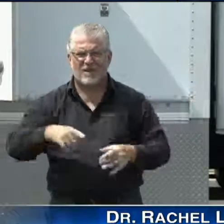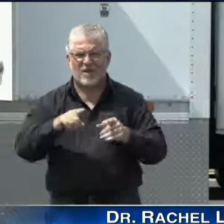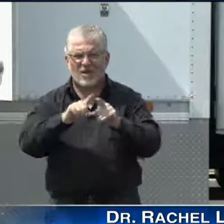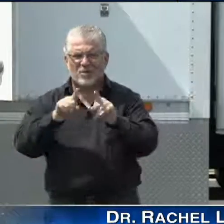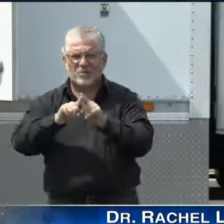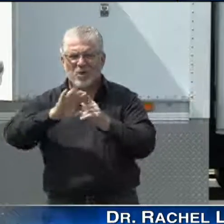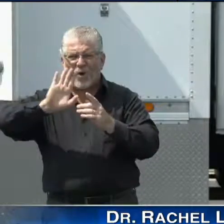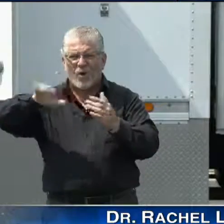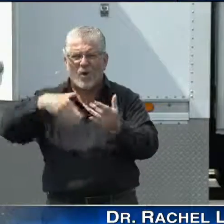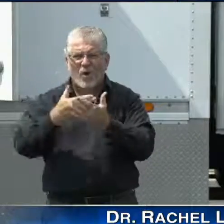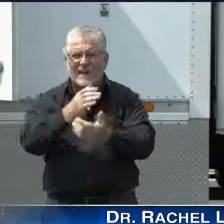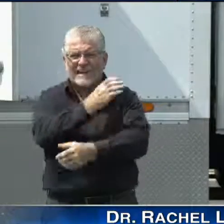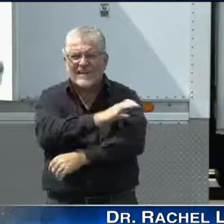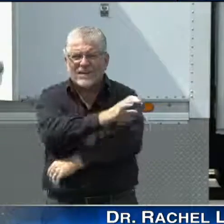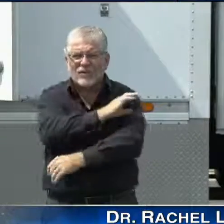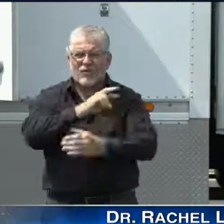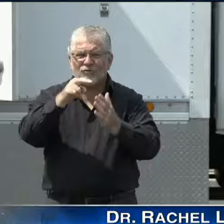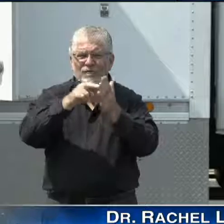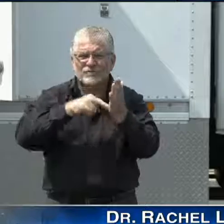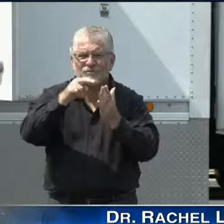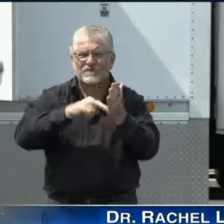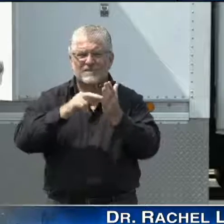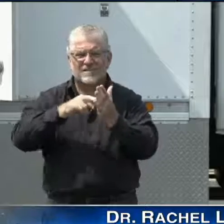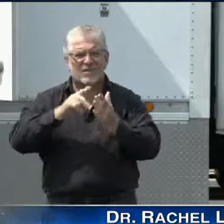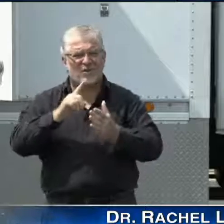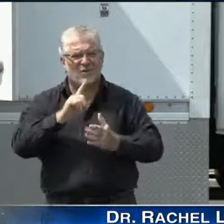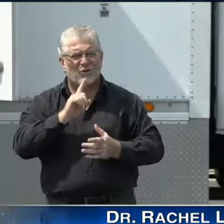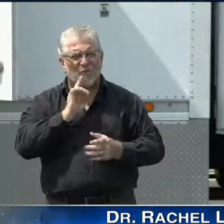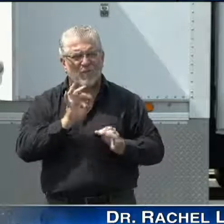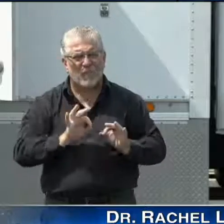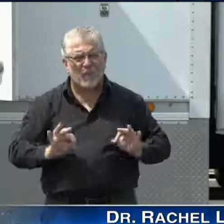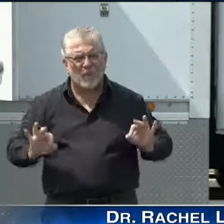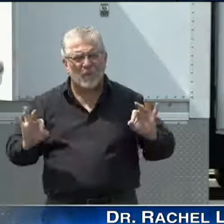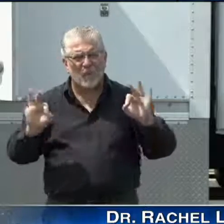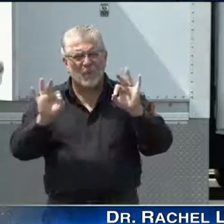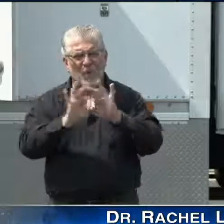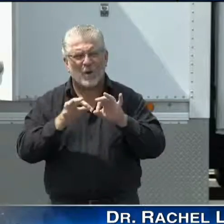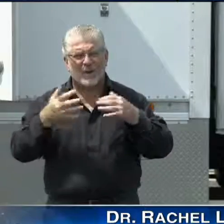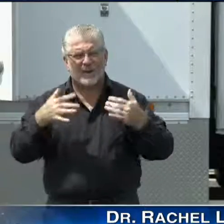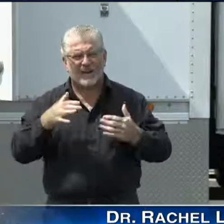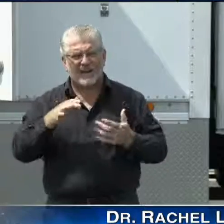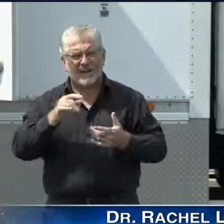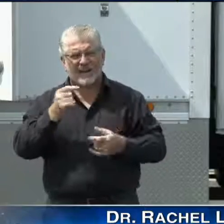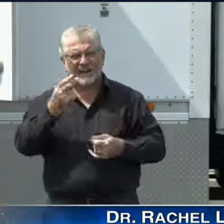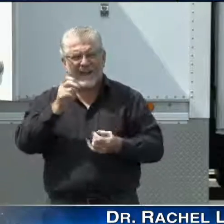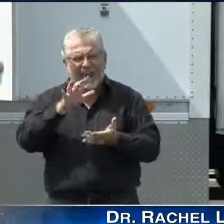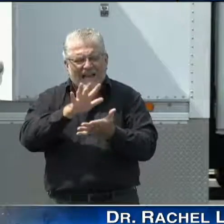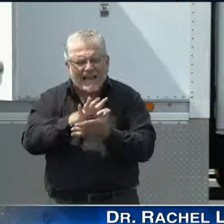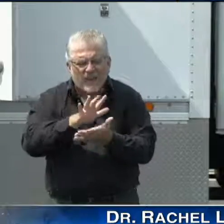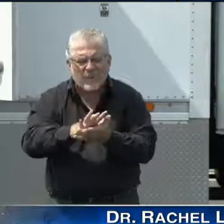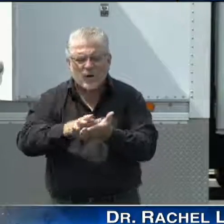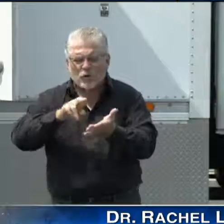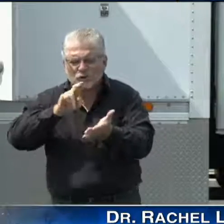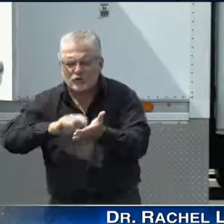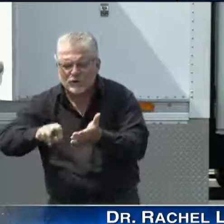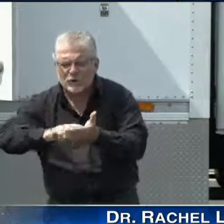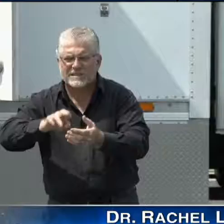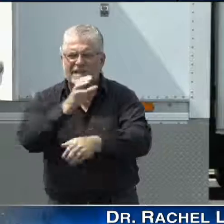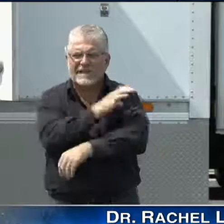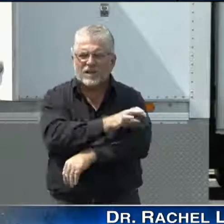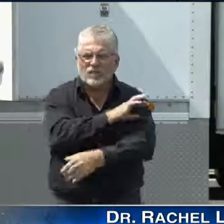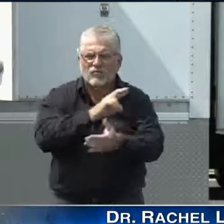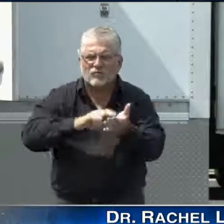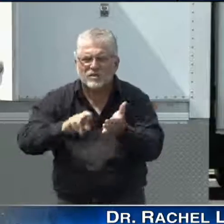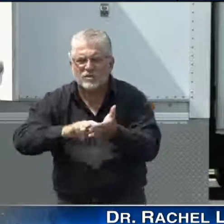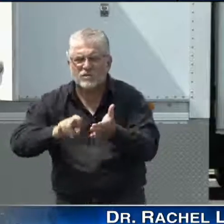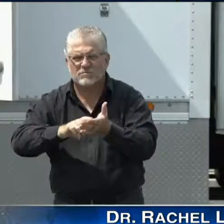registrants for our very important academic clinical research program to learn more about medical marijuana. So